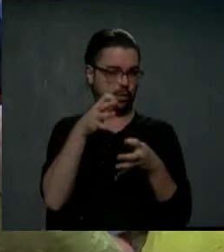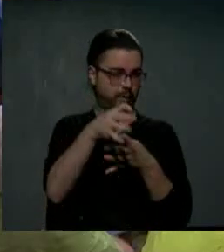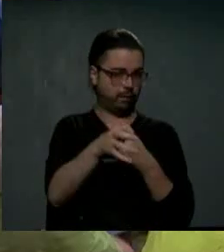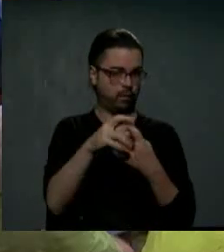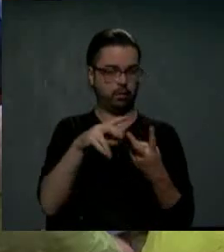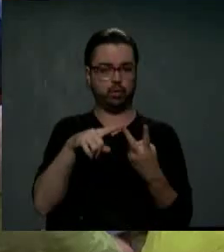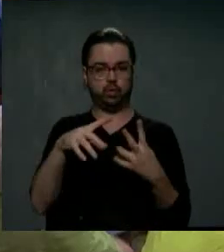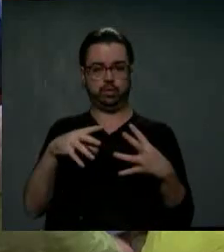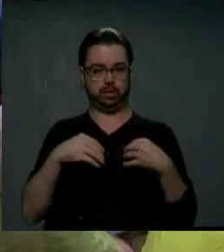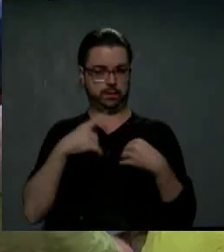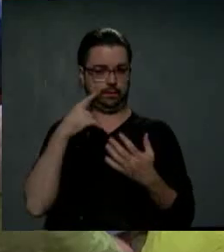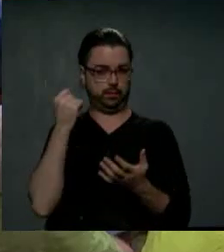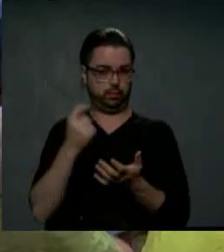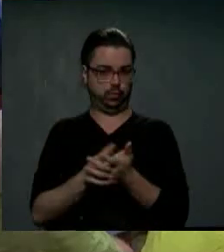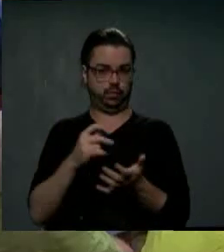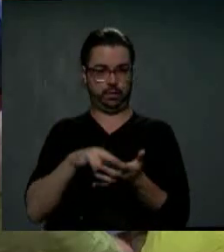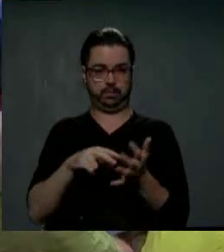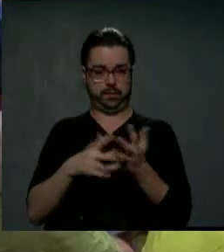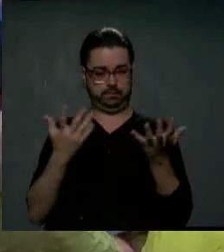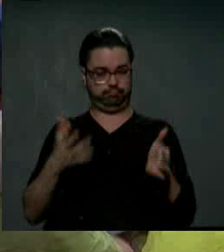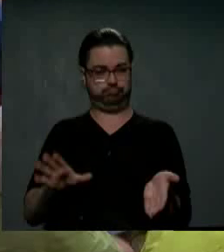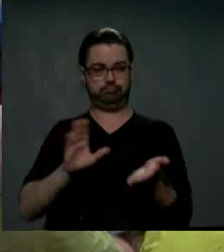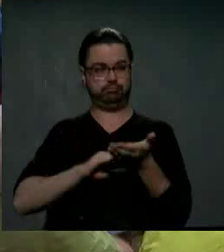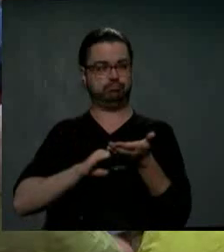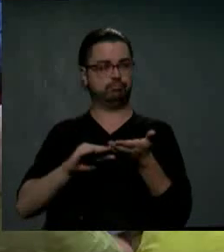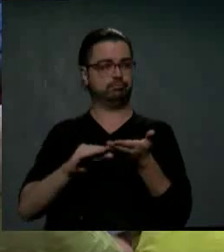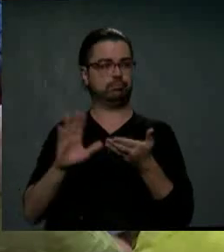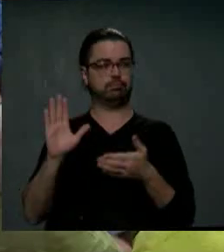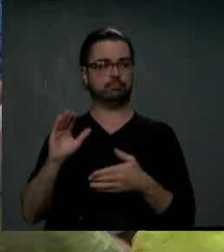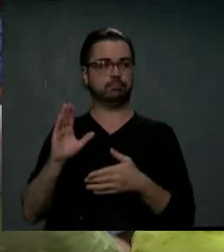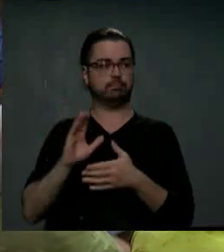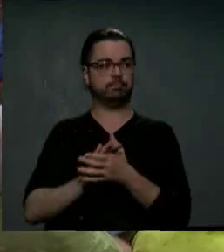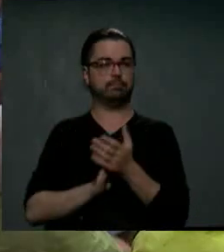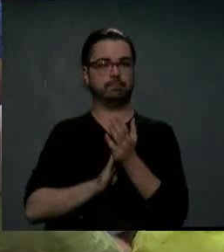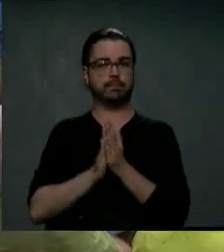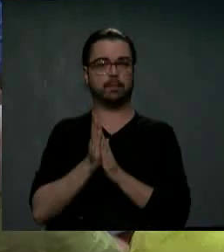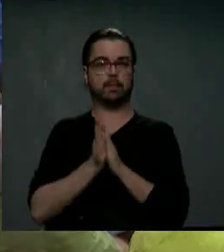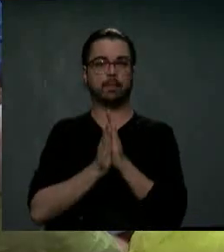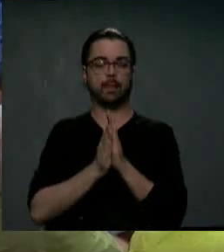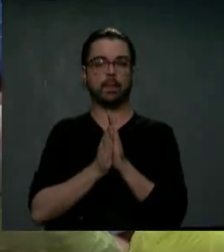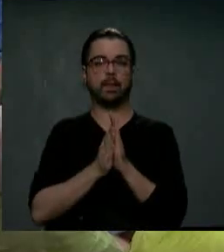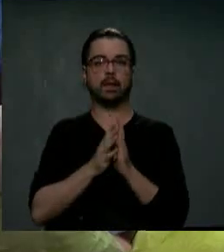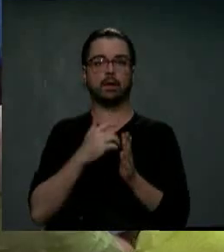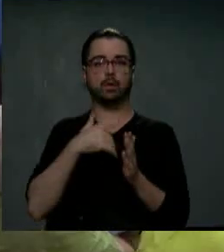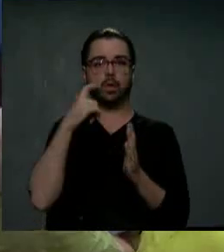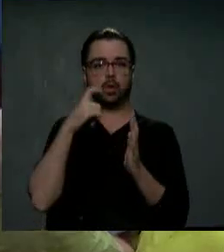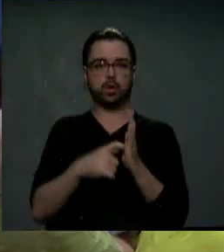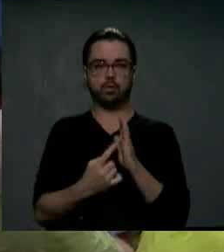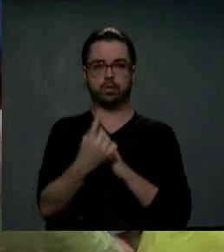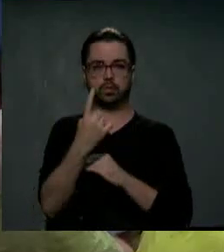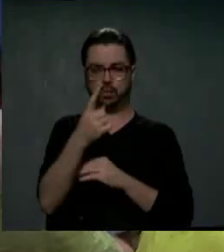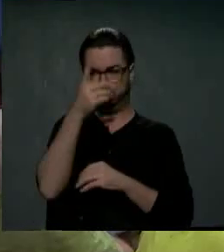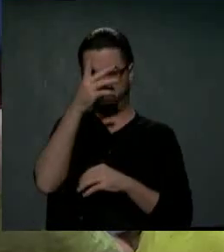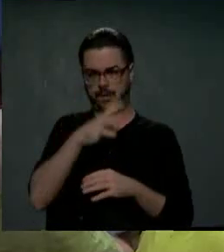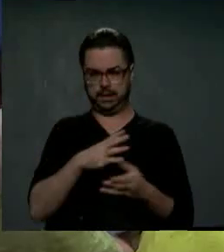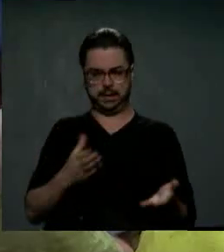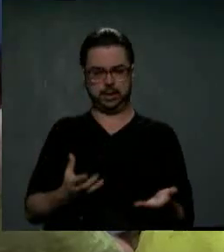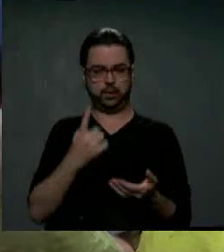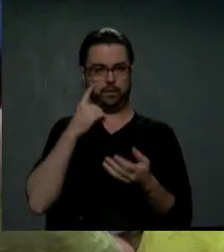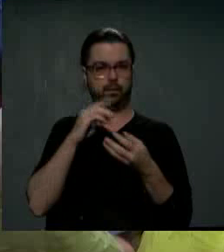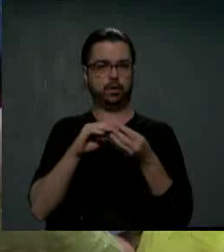consent, that means you're excused. I will note that there was a gentleman here for item number